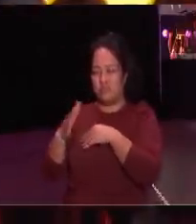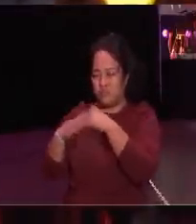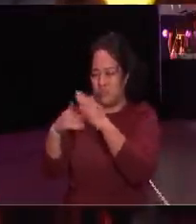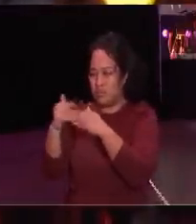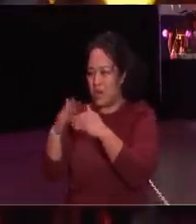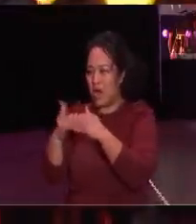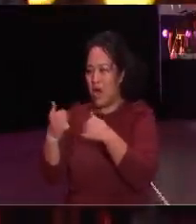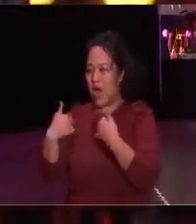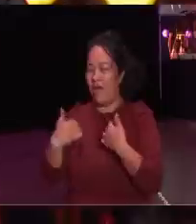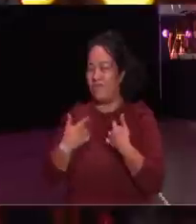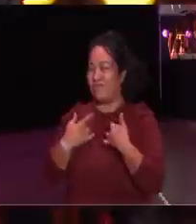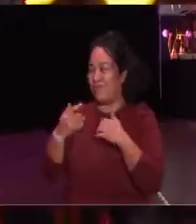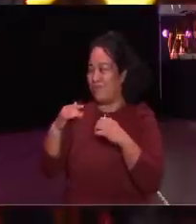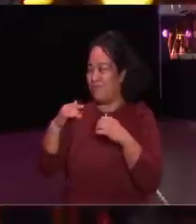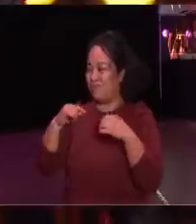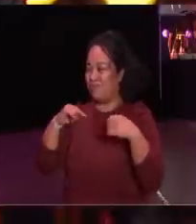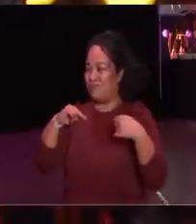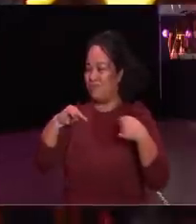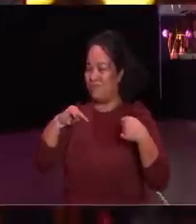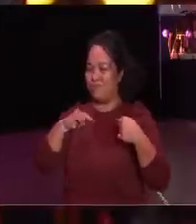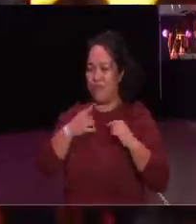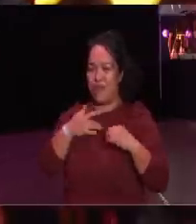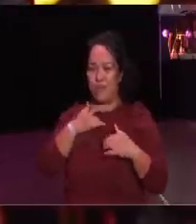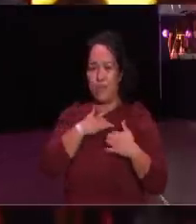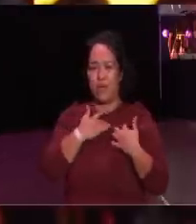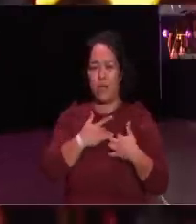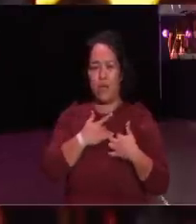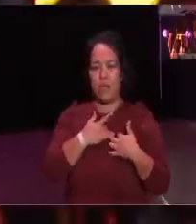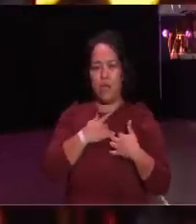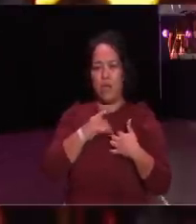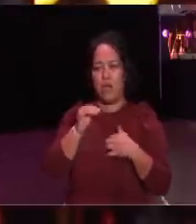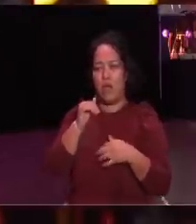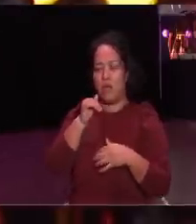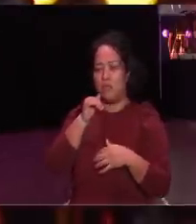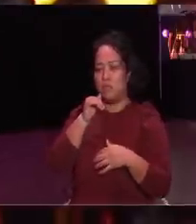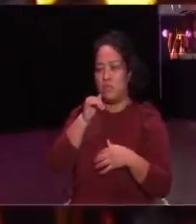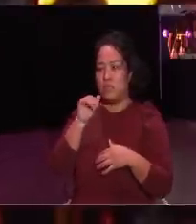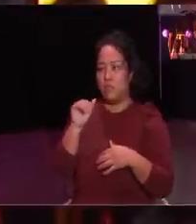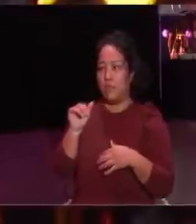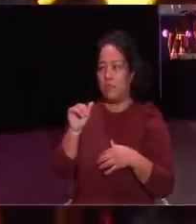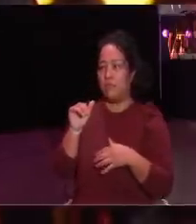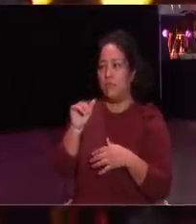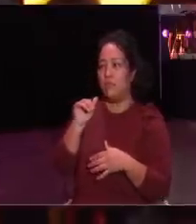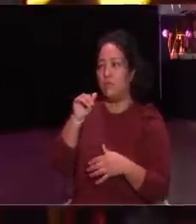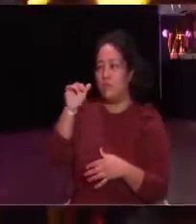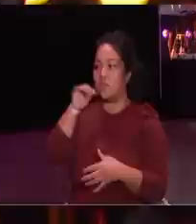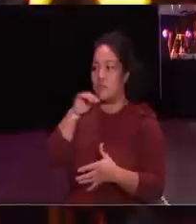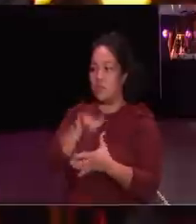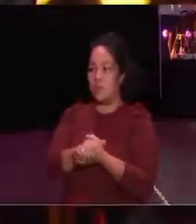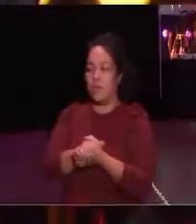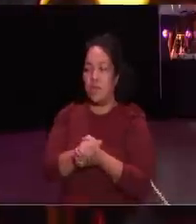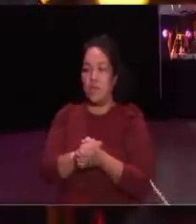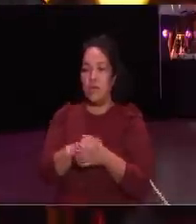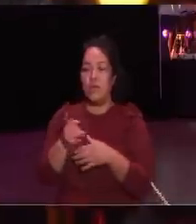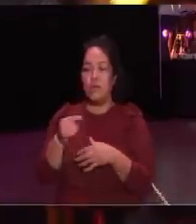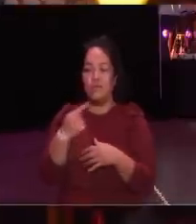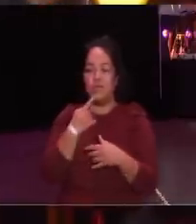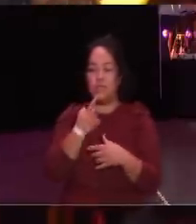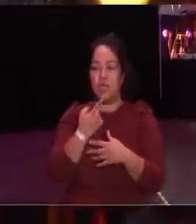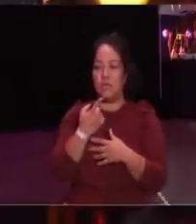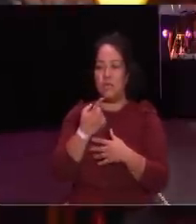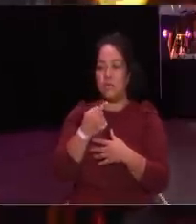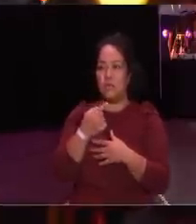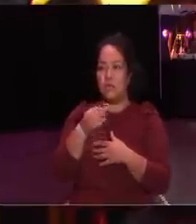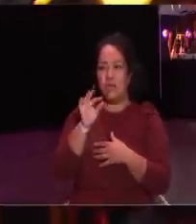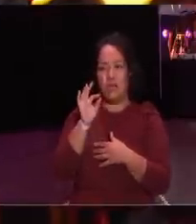dice, and the widow says, Pastor, no llore. Pastor, don't cry. La viuda me the widow said this